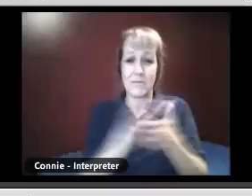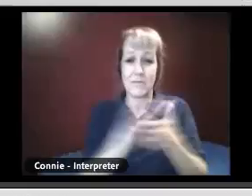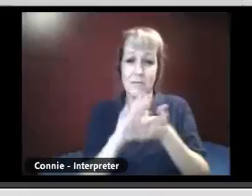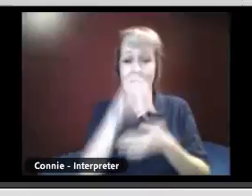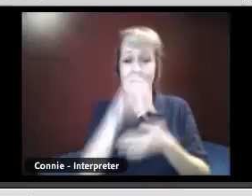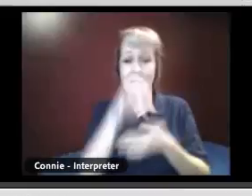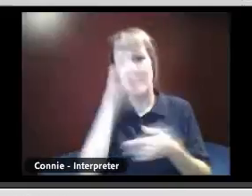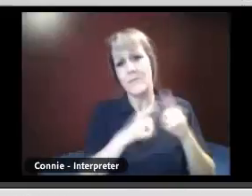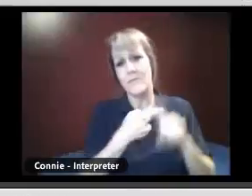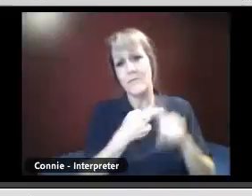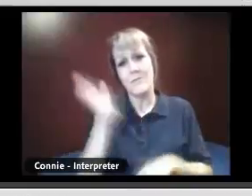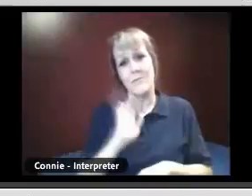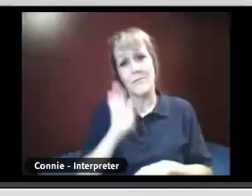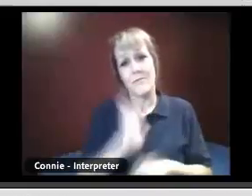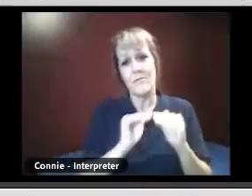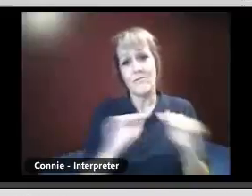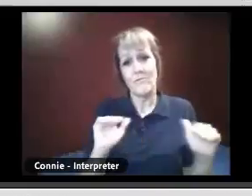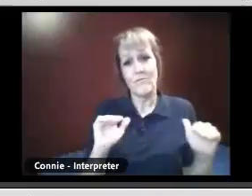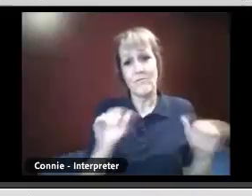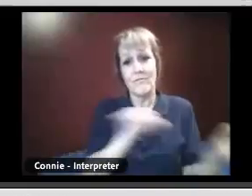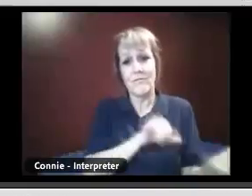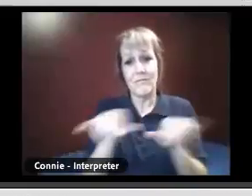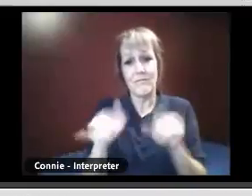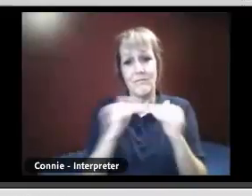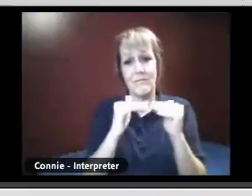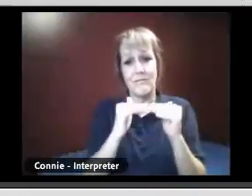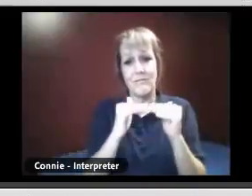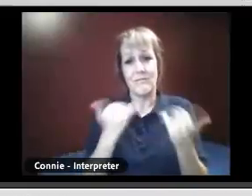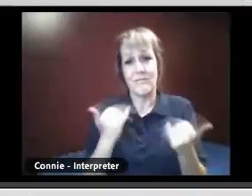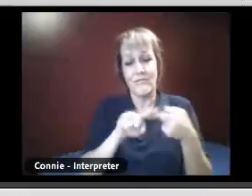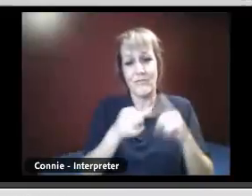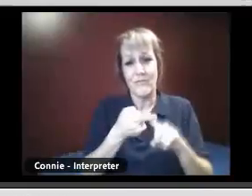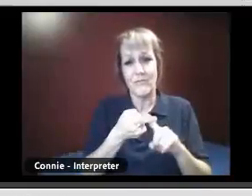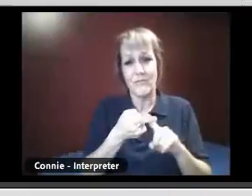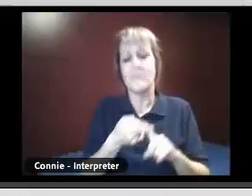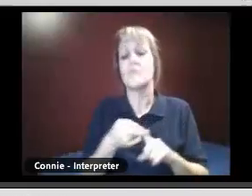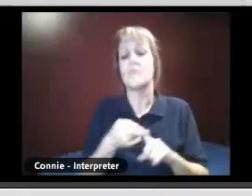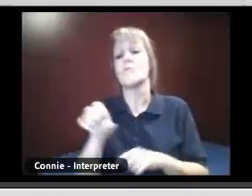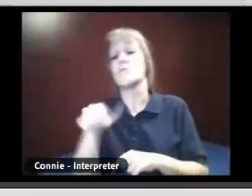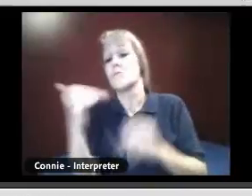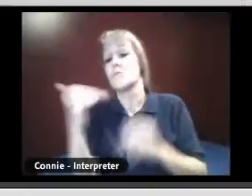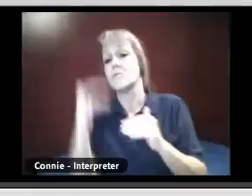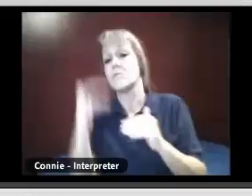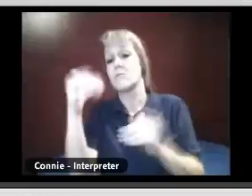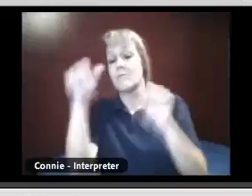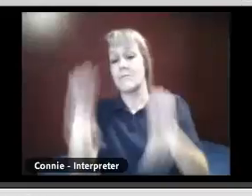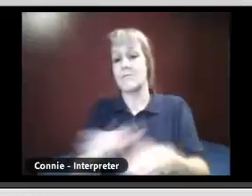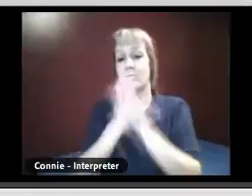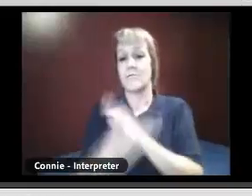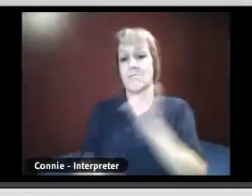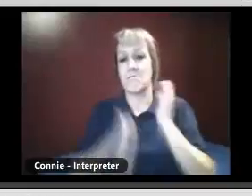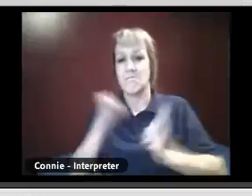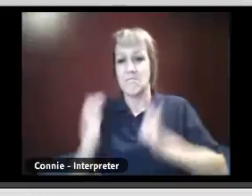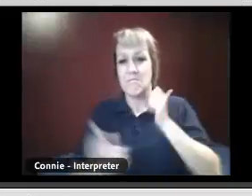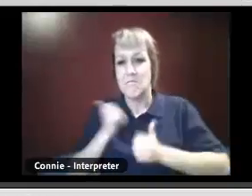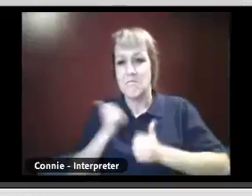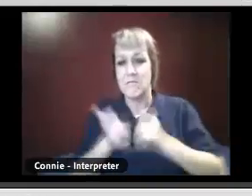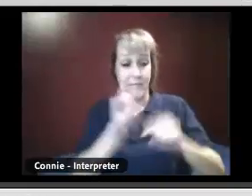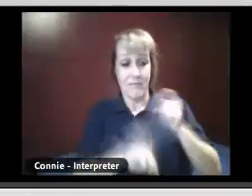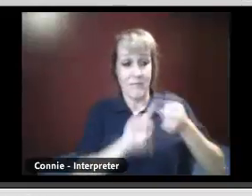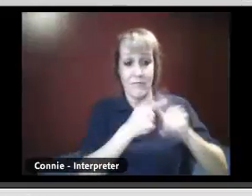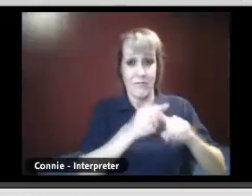with everybody before, or too aggressive because I can't be friends with everybody